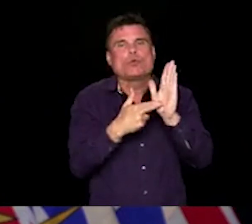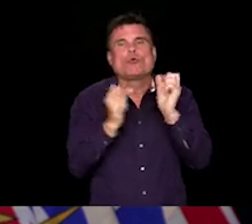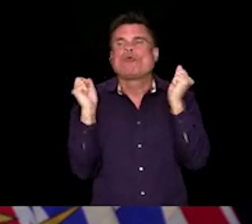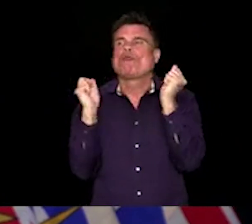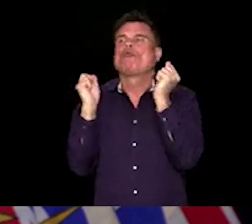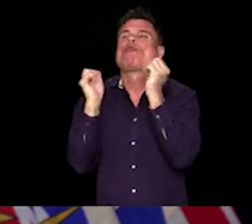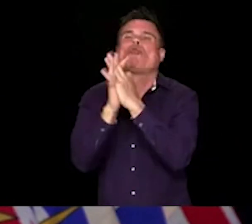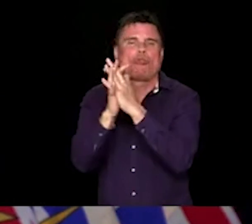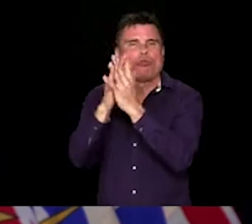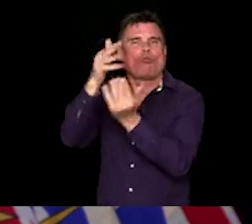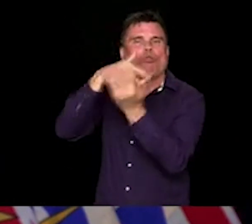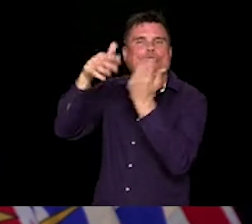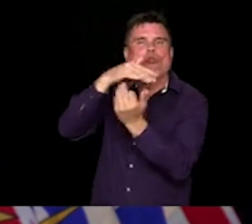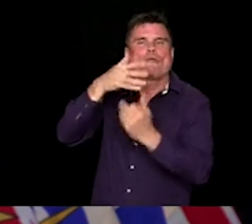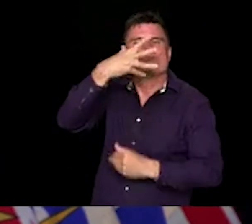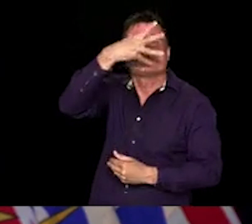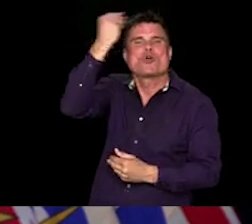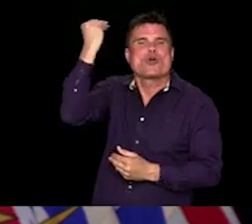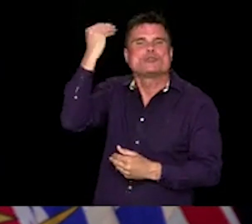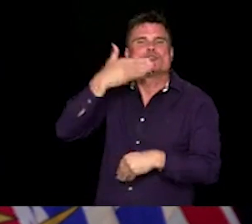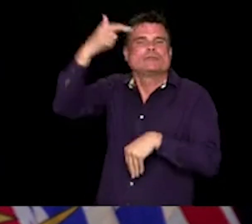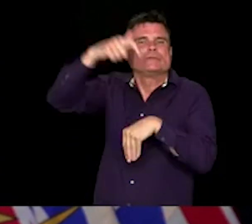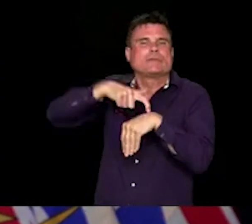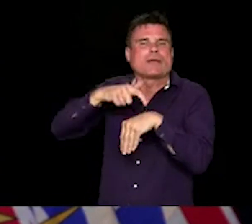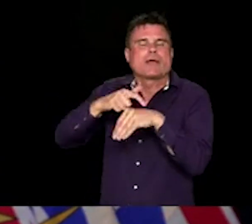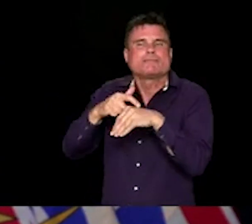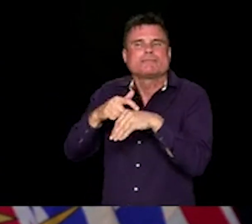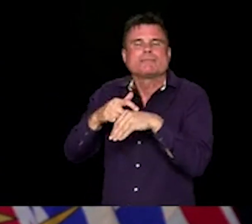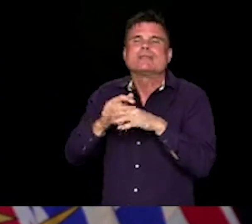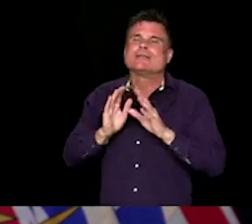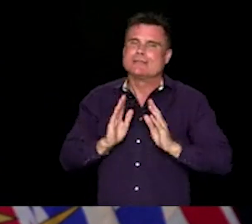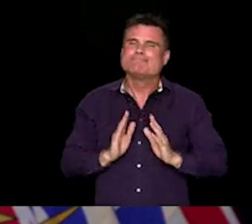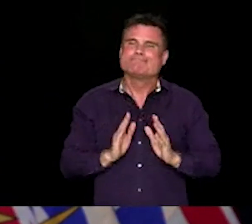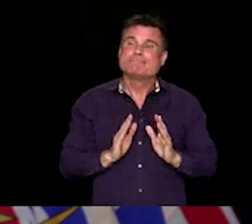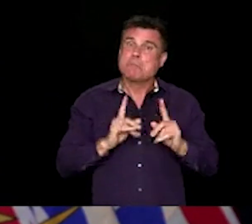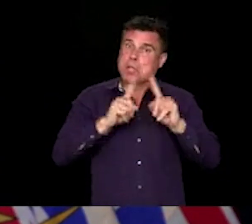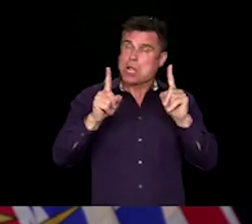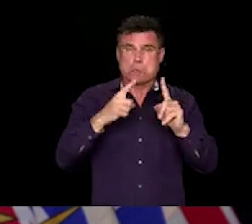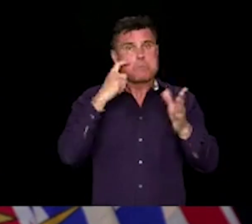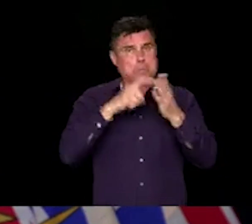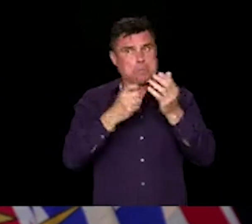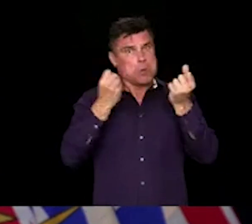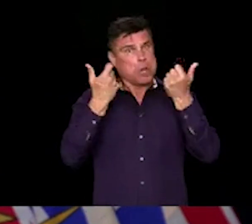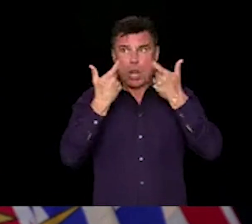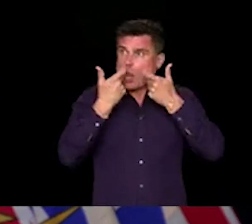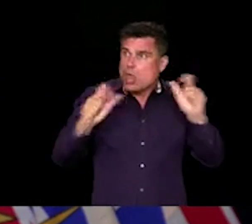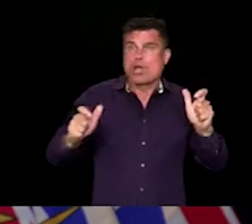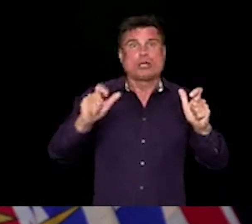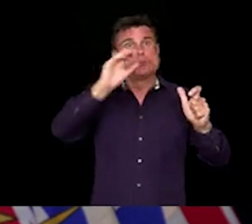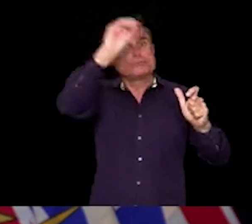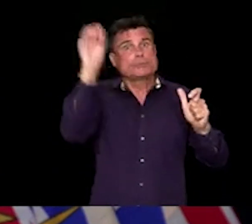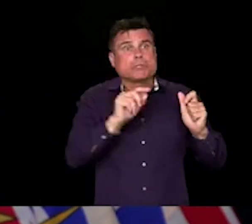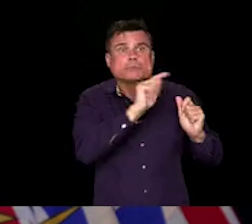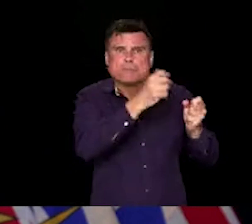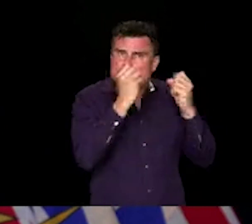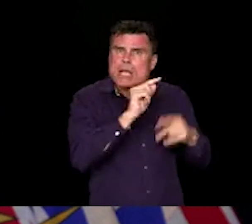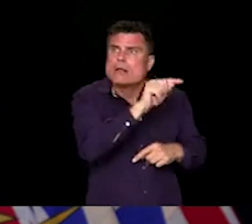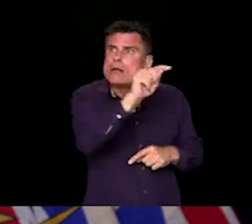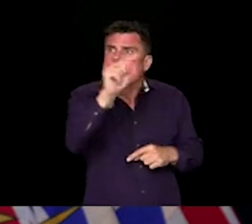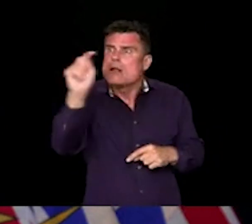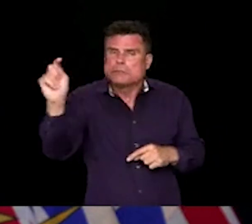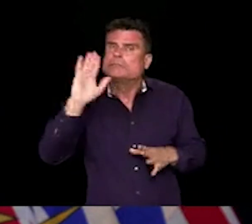those of us who were trying to keep a little bit separate. But the vast majority of people were doing the right thing, and I think that's what we need to do for the